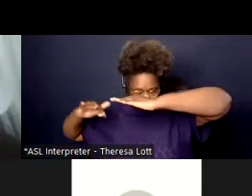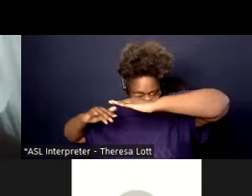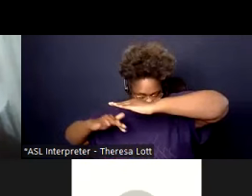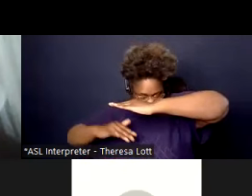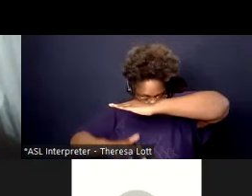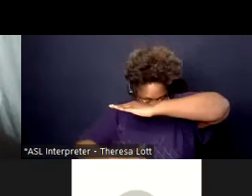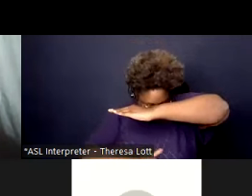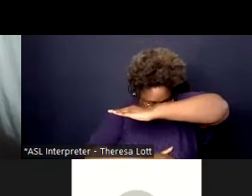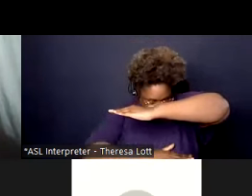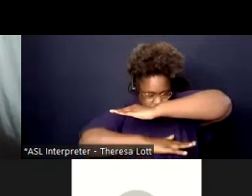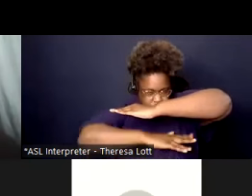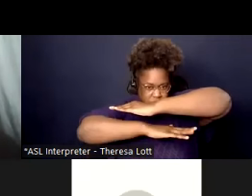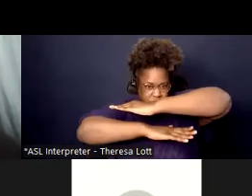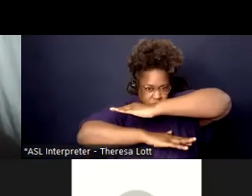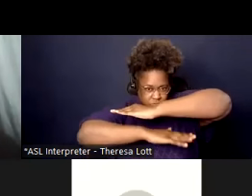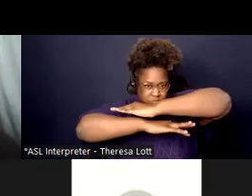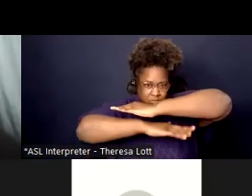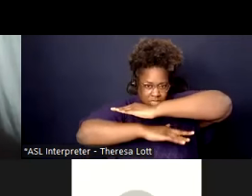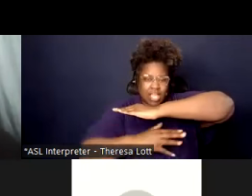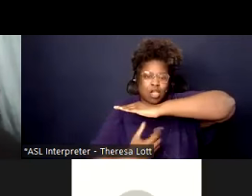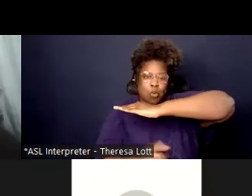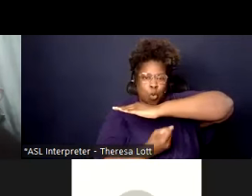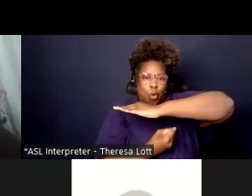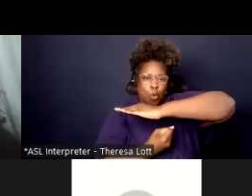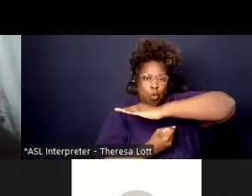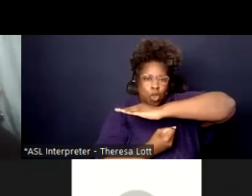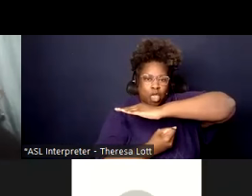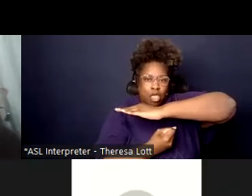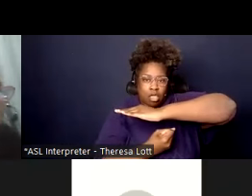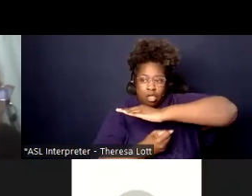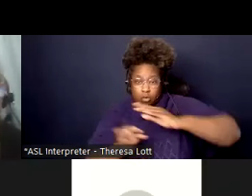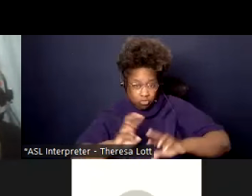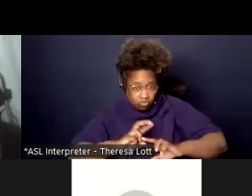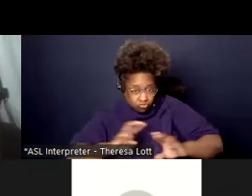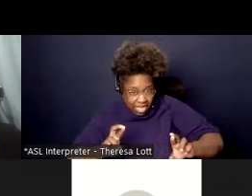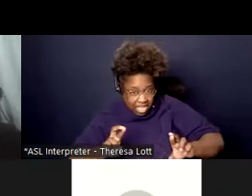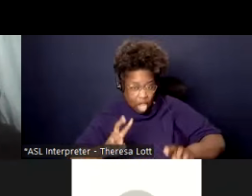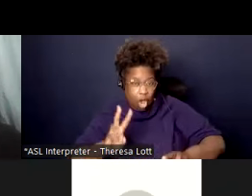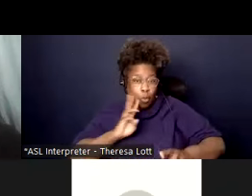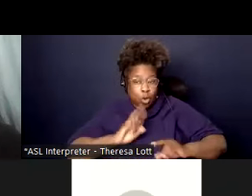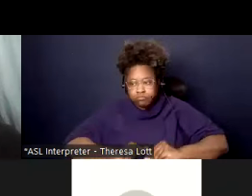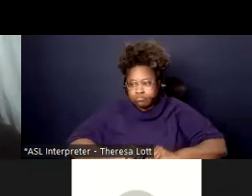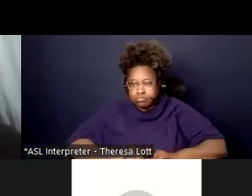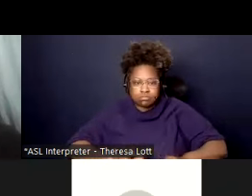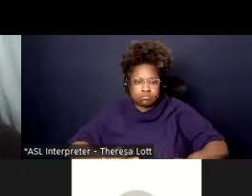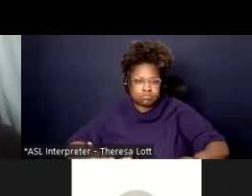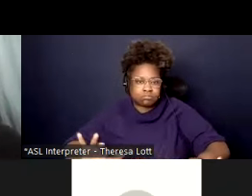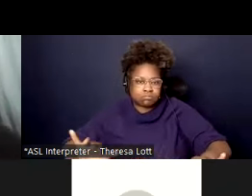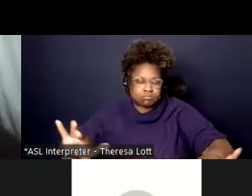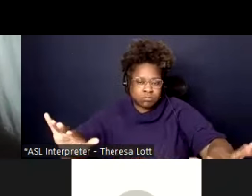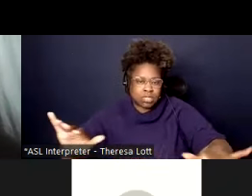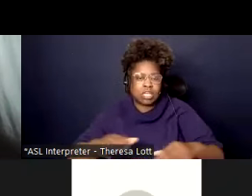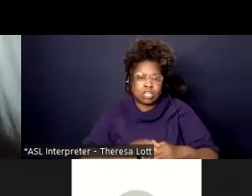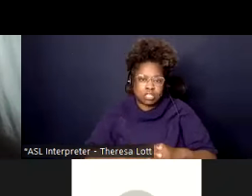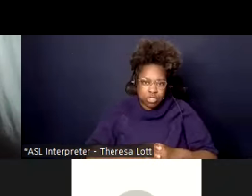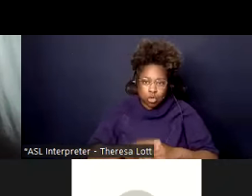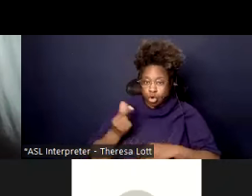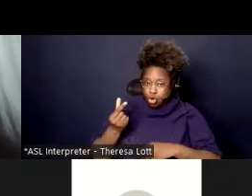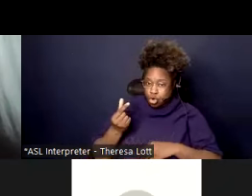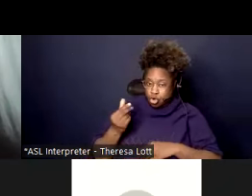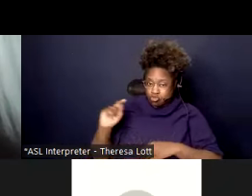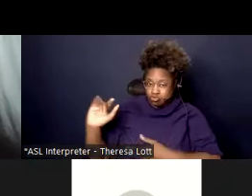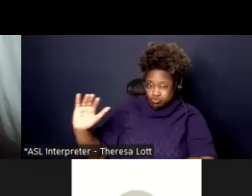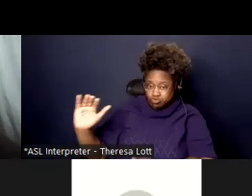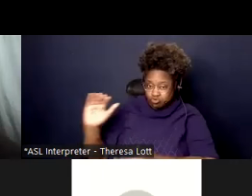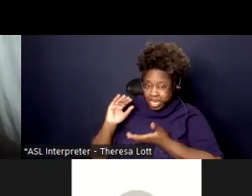to release it at an appropriate time. And that was like 50% funded, with these grants. And we're